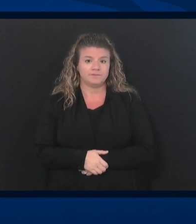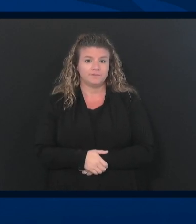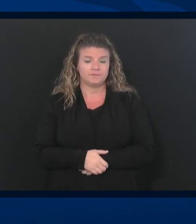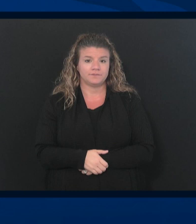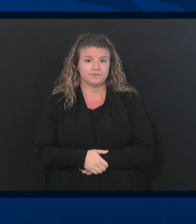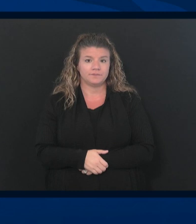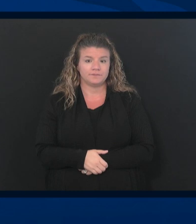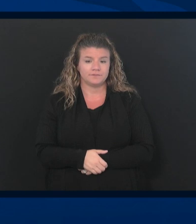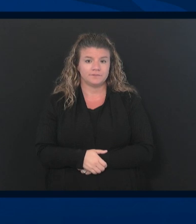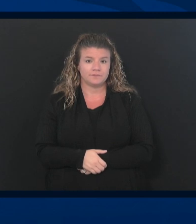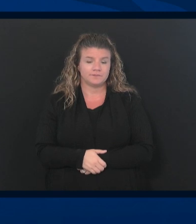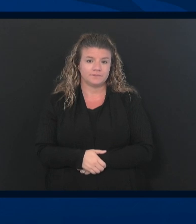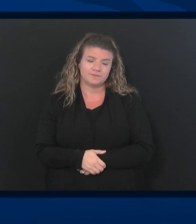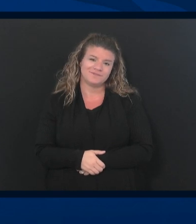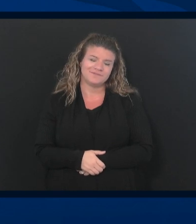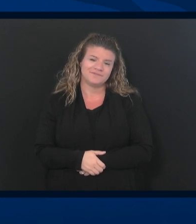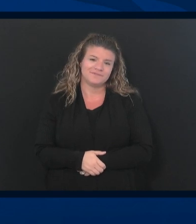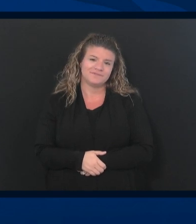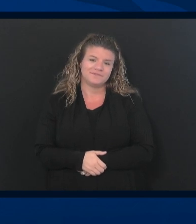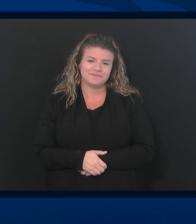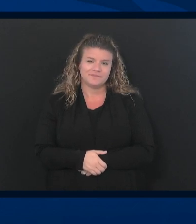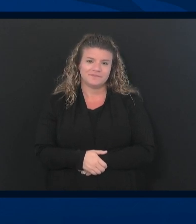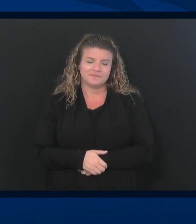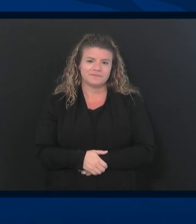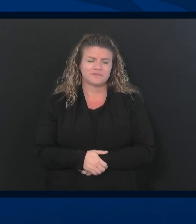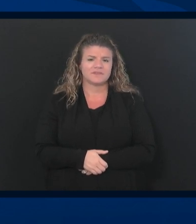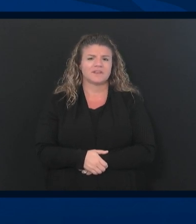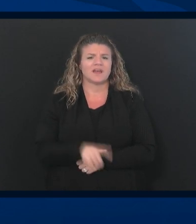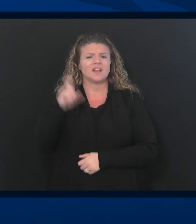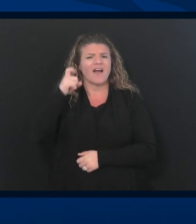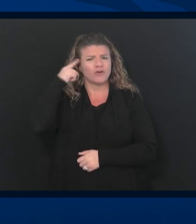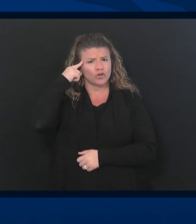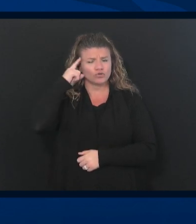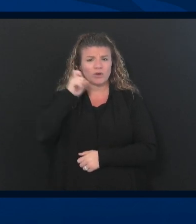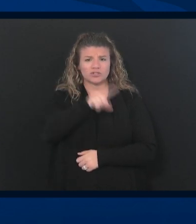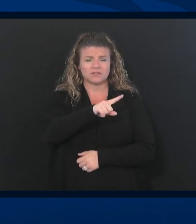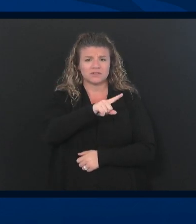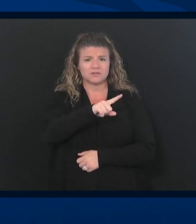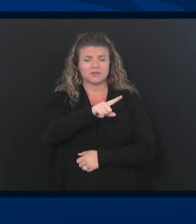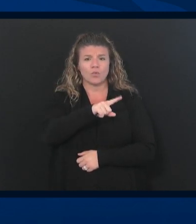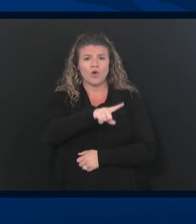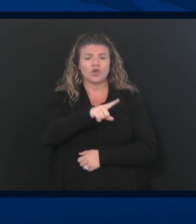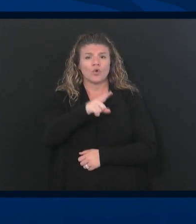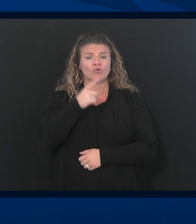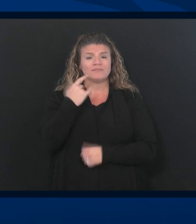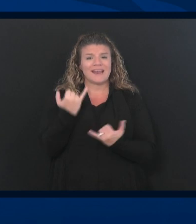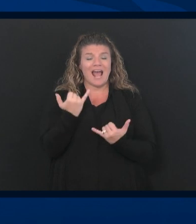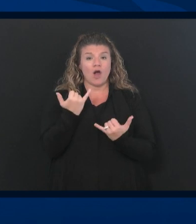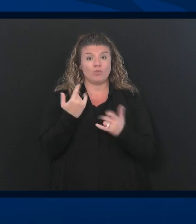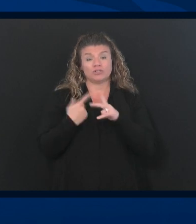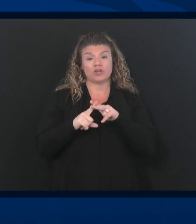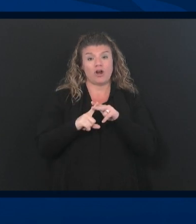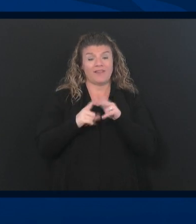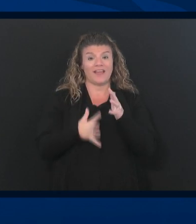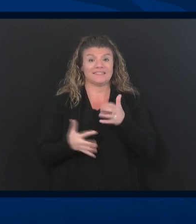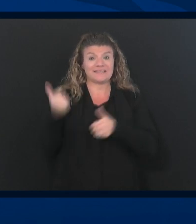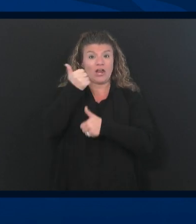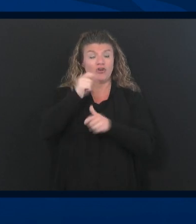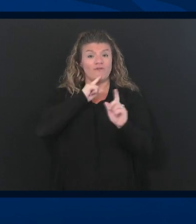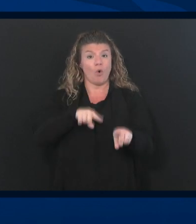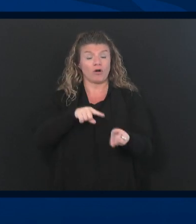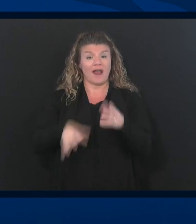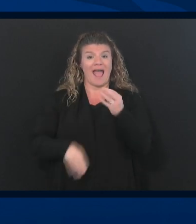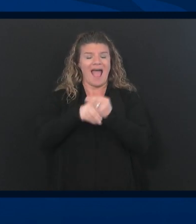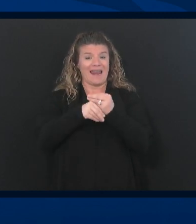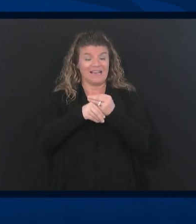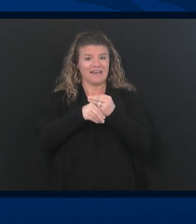Hi, Katie Coyne, Gazette-Mail. Governor, can you speak a little bit, looking at the enforcement piece of these extended orders, what are state